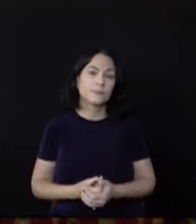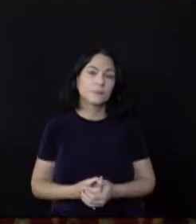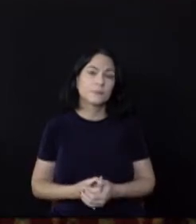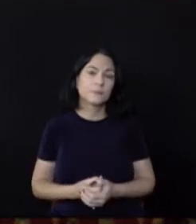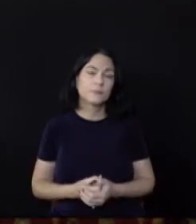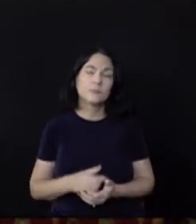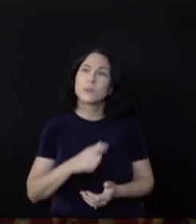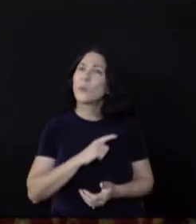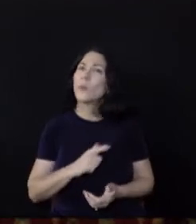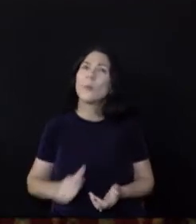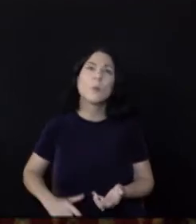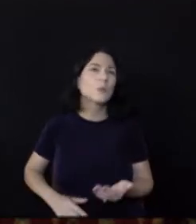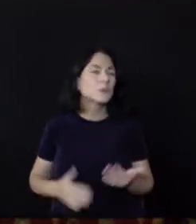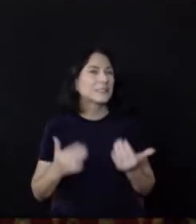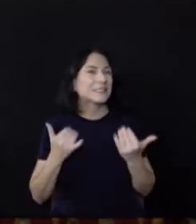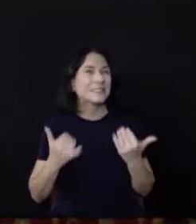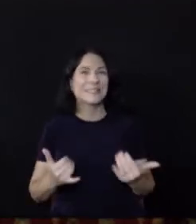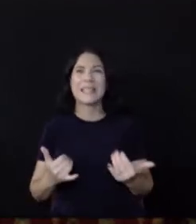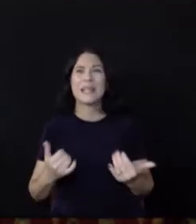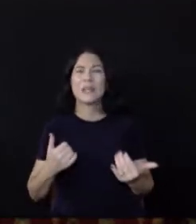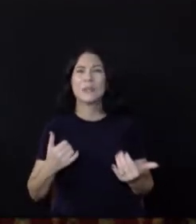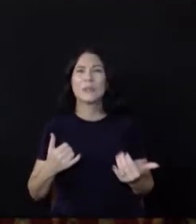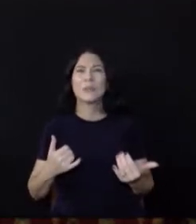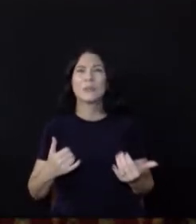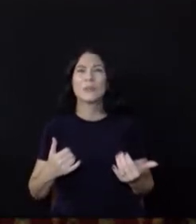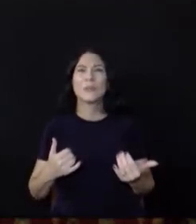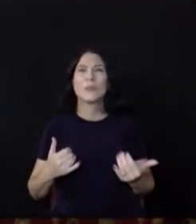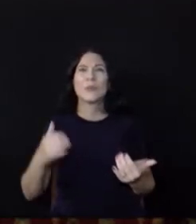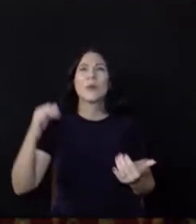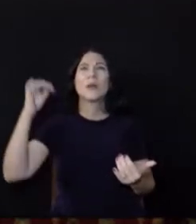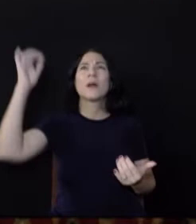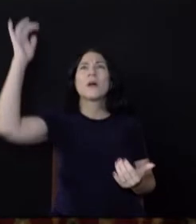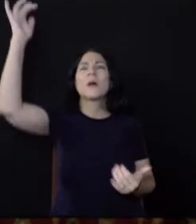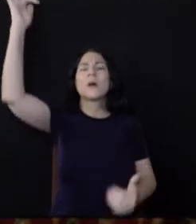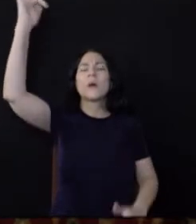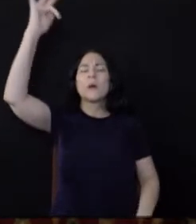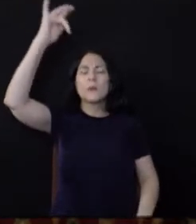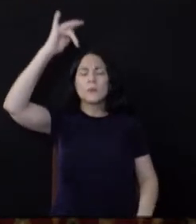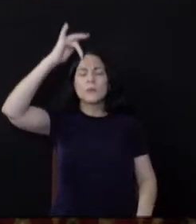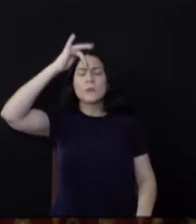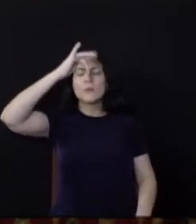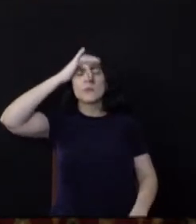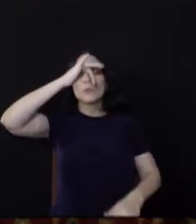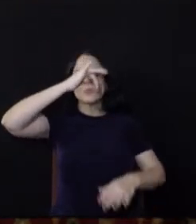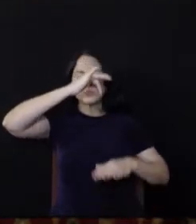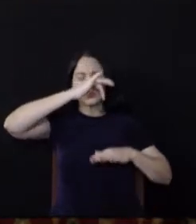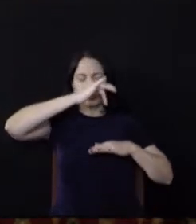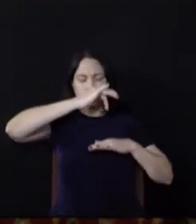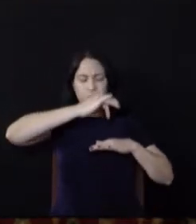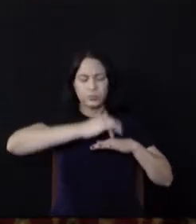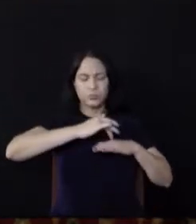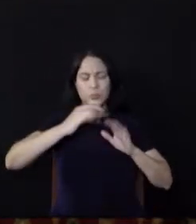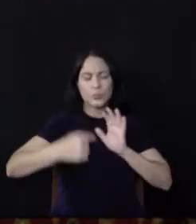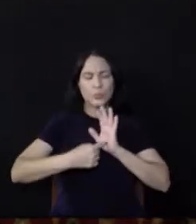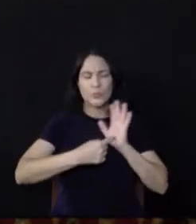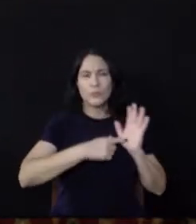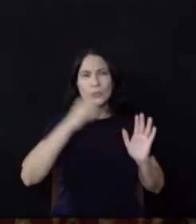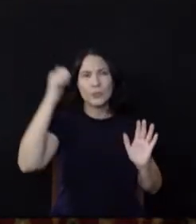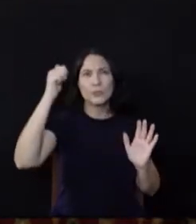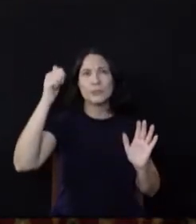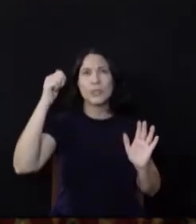So Lord, right now, as we are gathered, would you reach out? Would you reveal yourself as only you